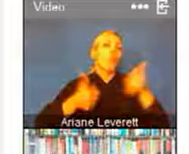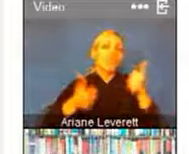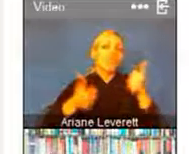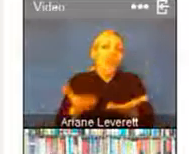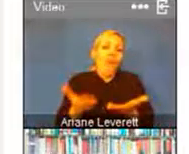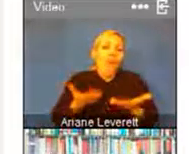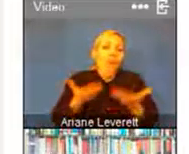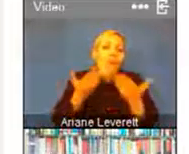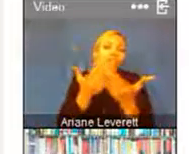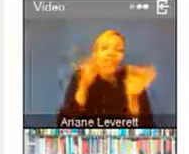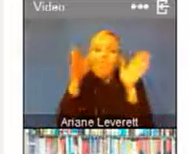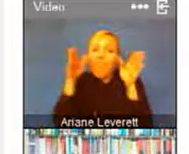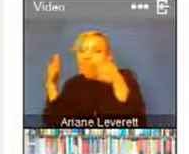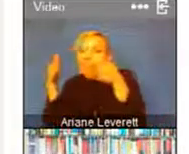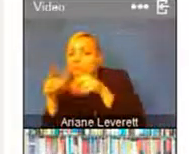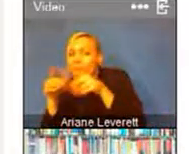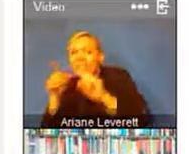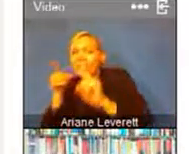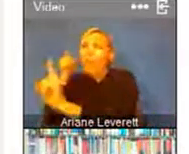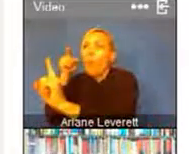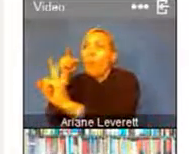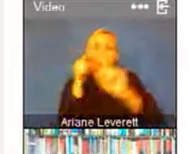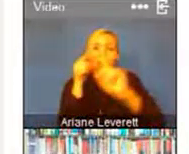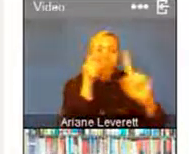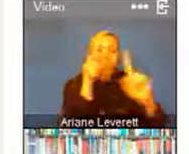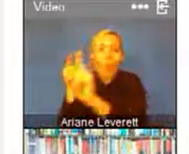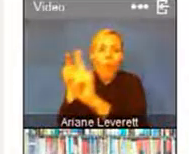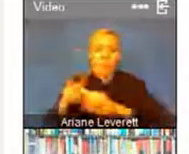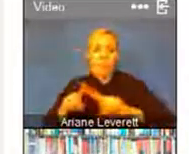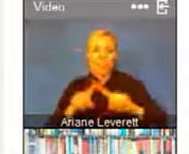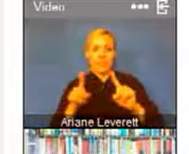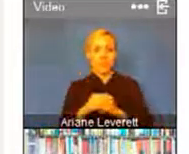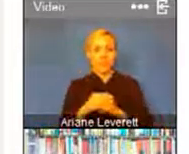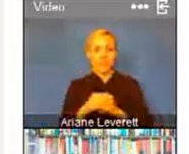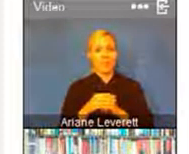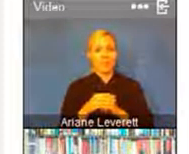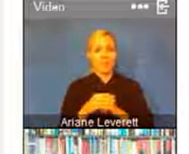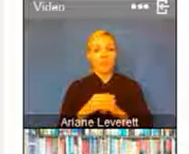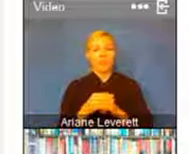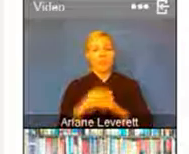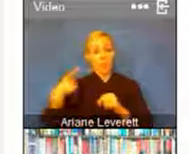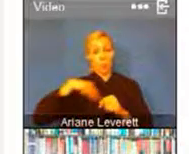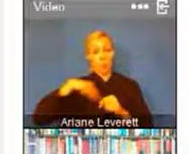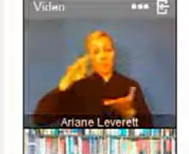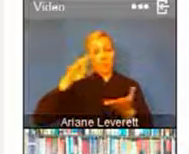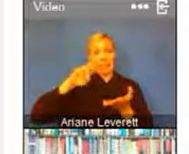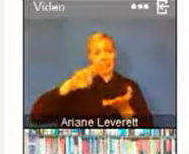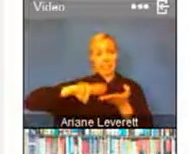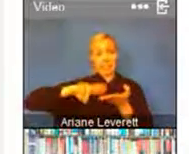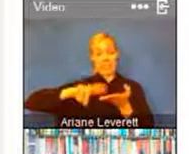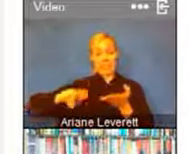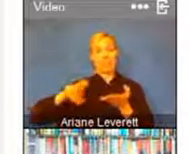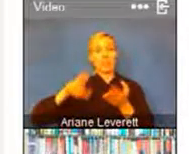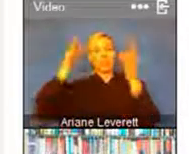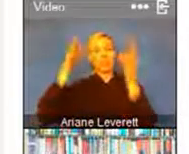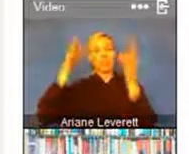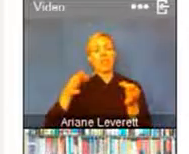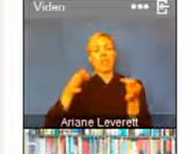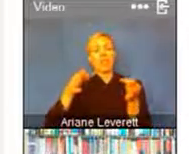childhood education and care, early childhood development, etc. Depending on the organization working on